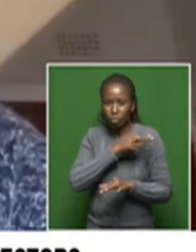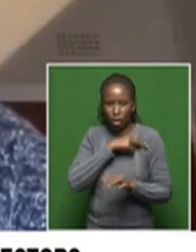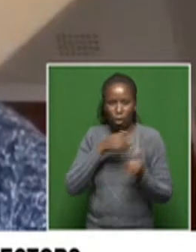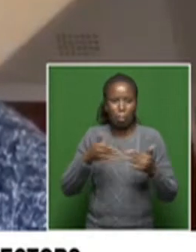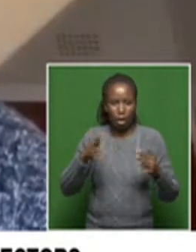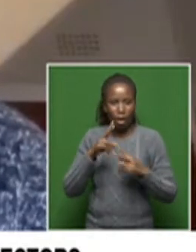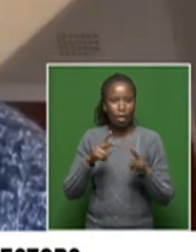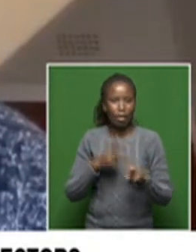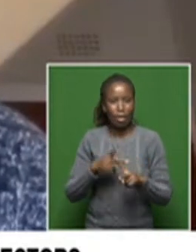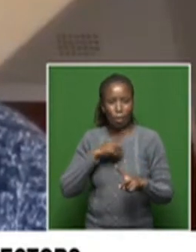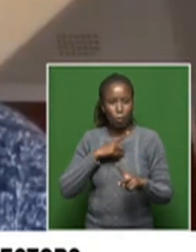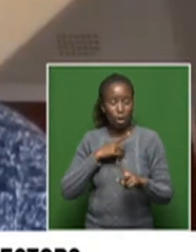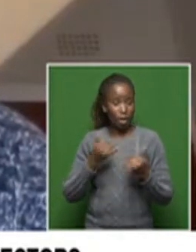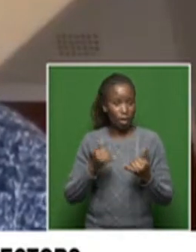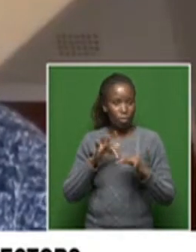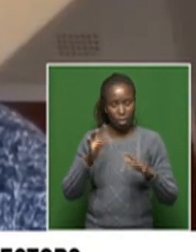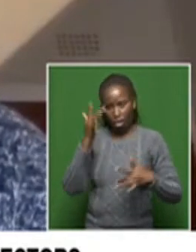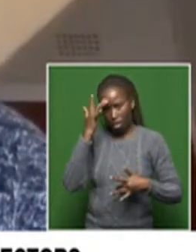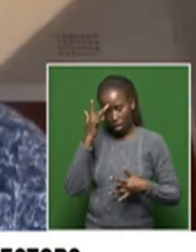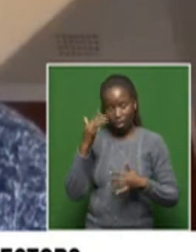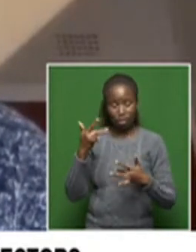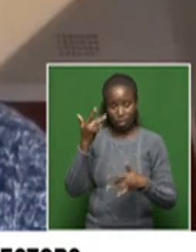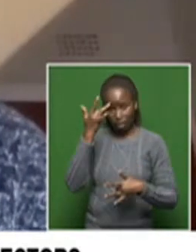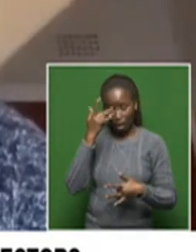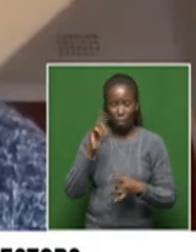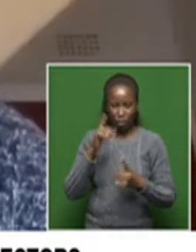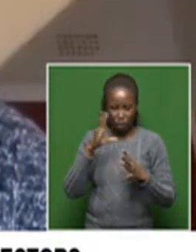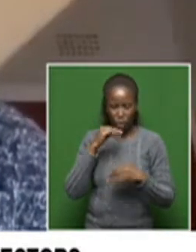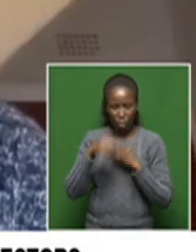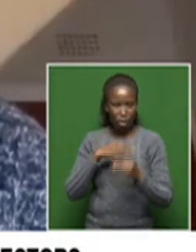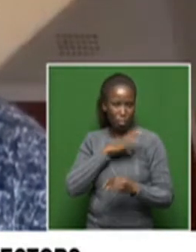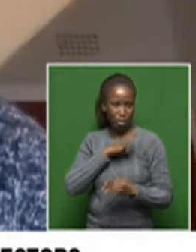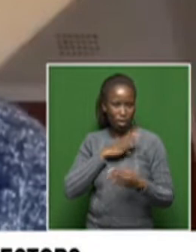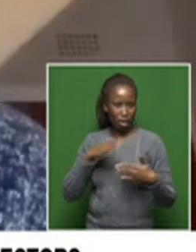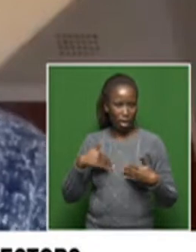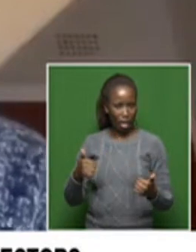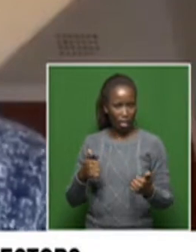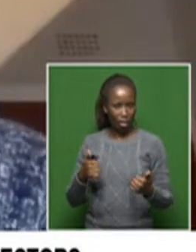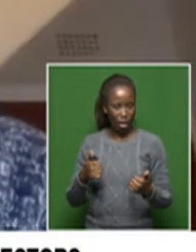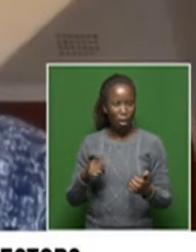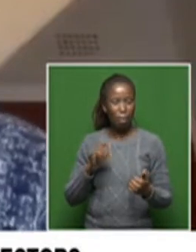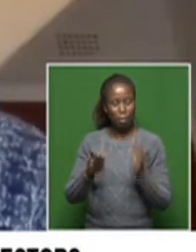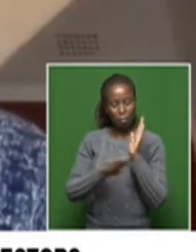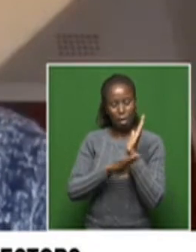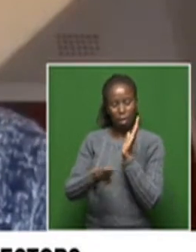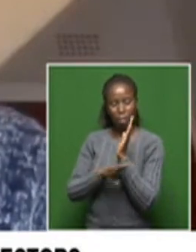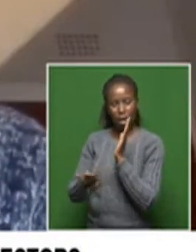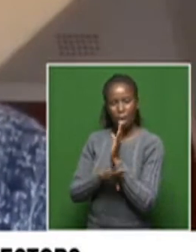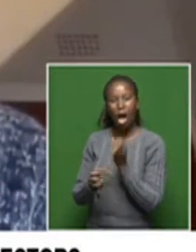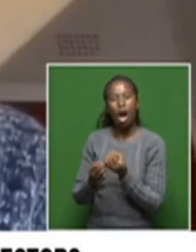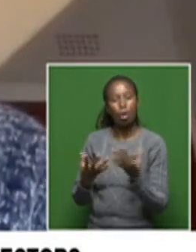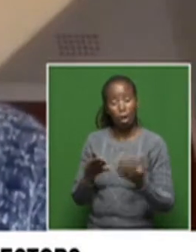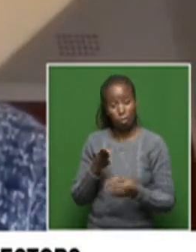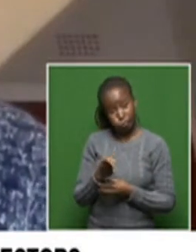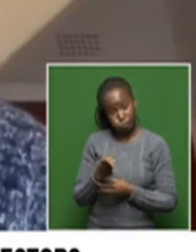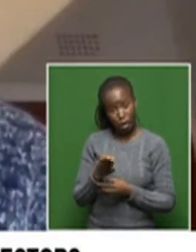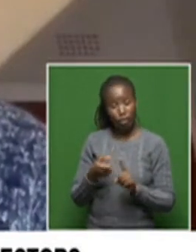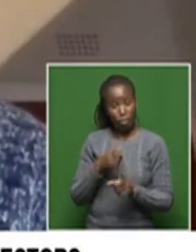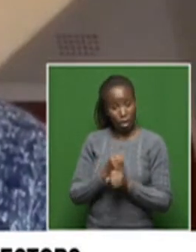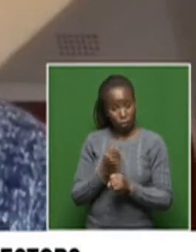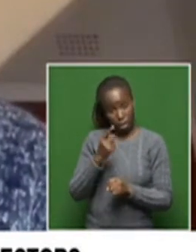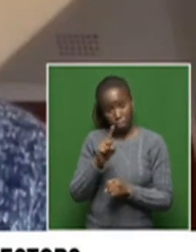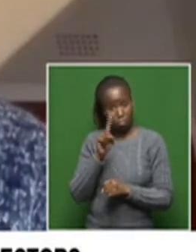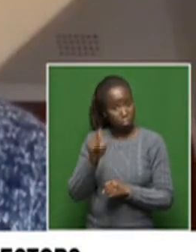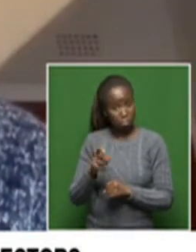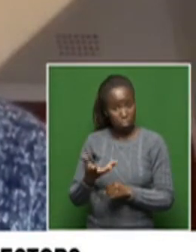is experiencing? You speak of military health helping, but can the minister please indicate how many beds will be made available, especially in Gauteng?